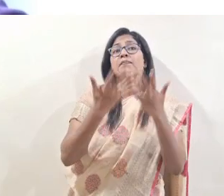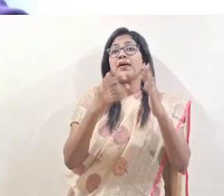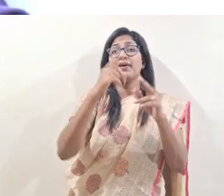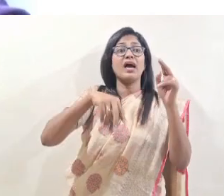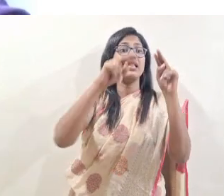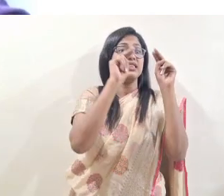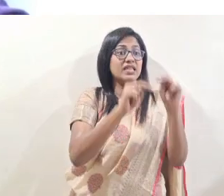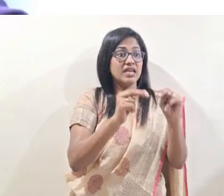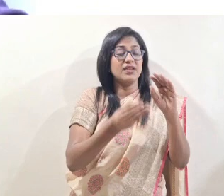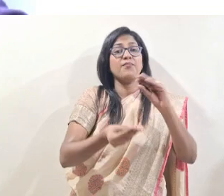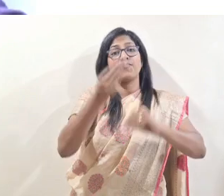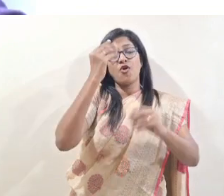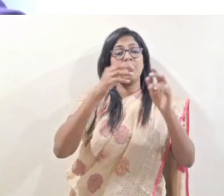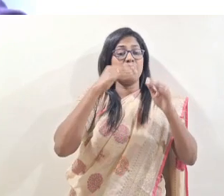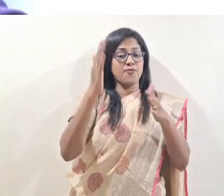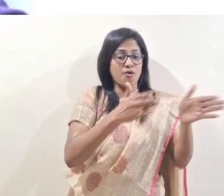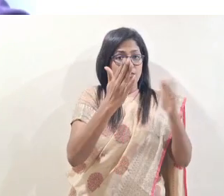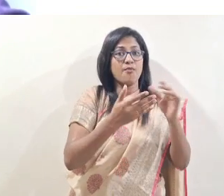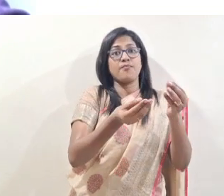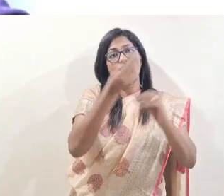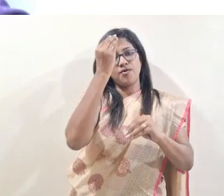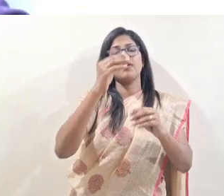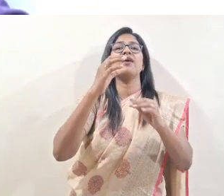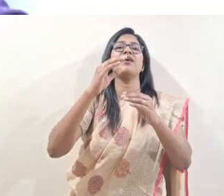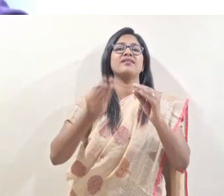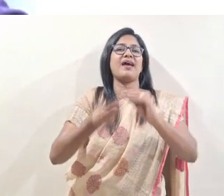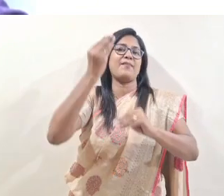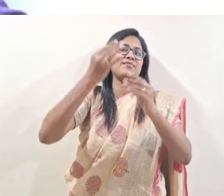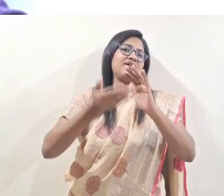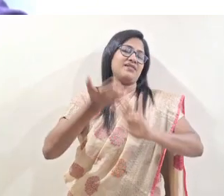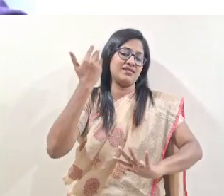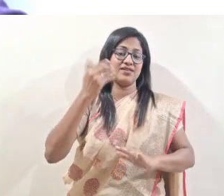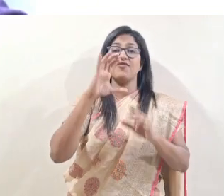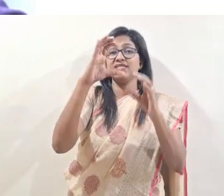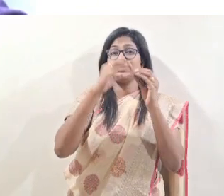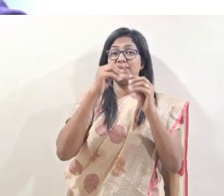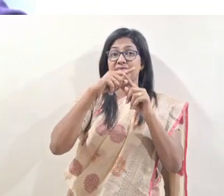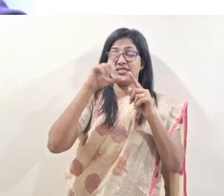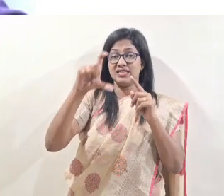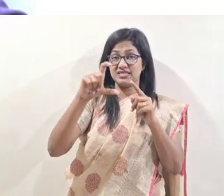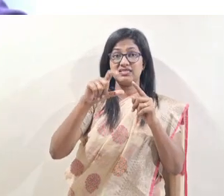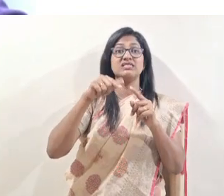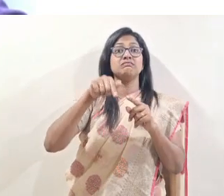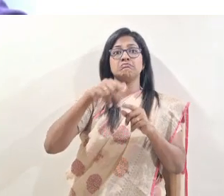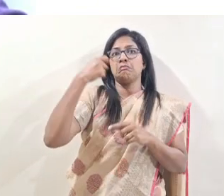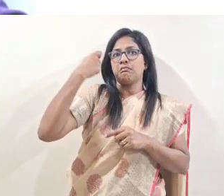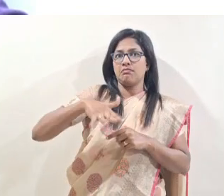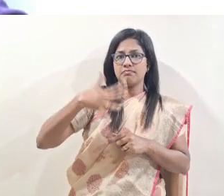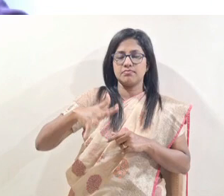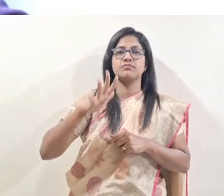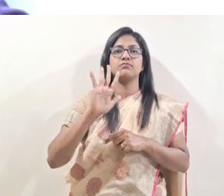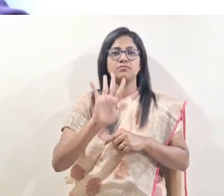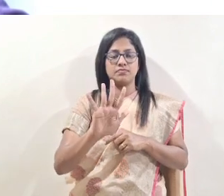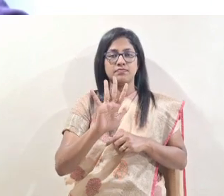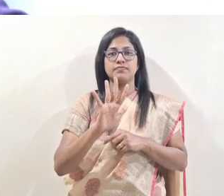whenever they want to increase the frequencies, because CBTC may end up to be a very costly